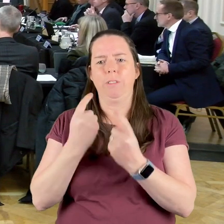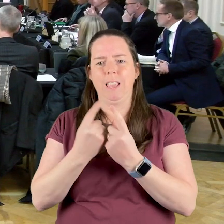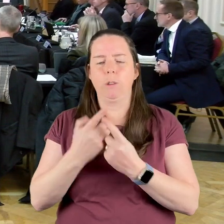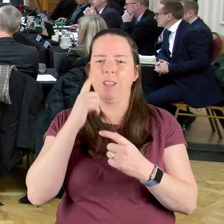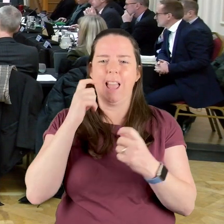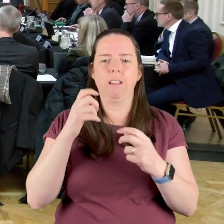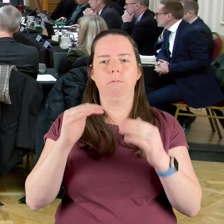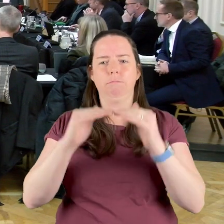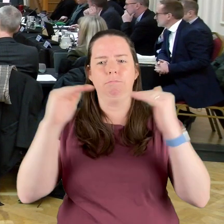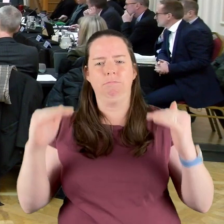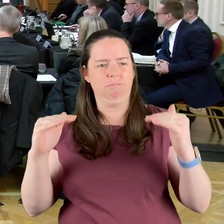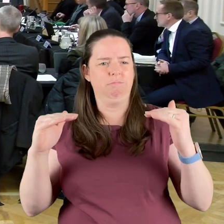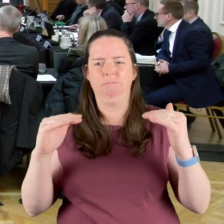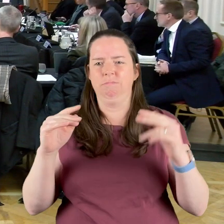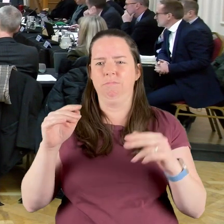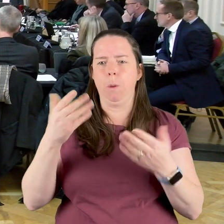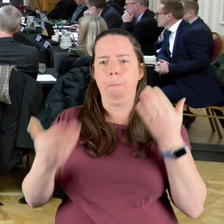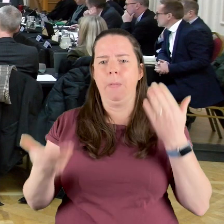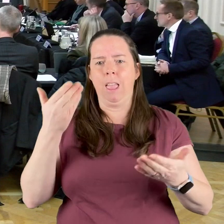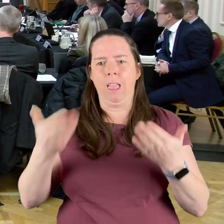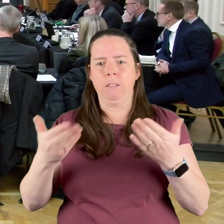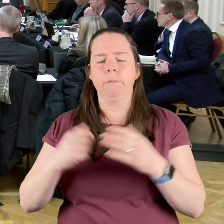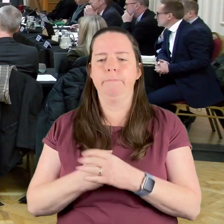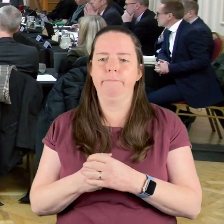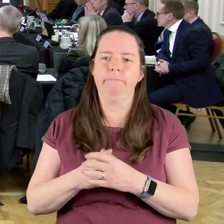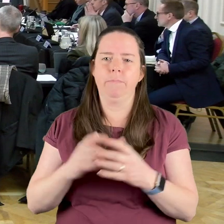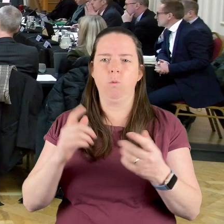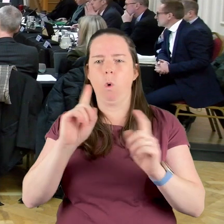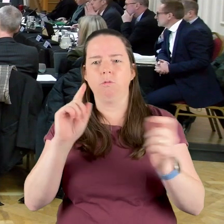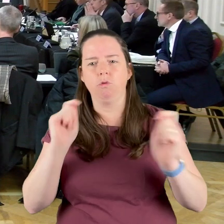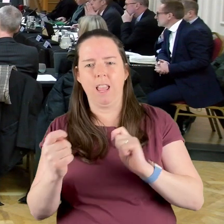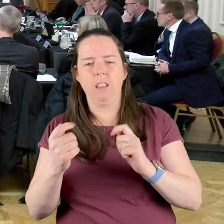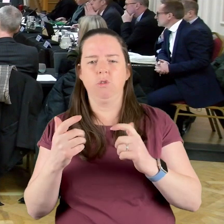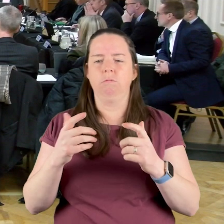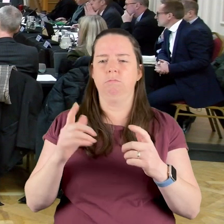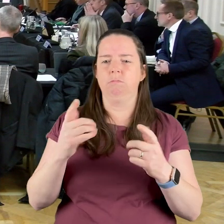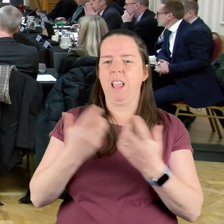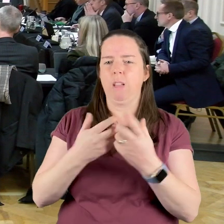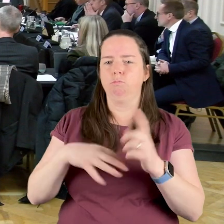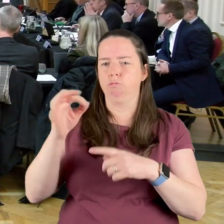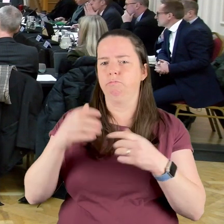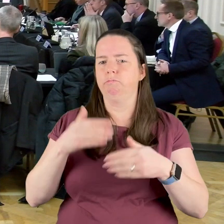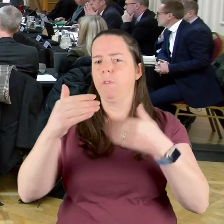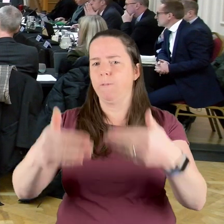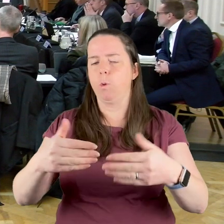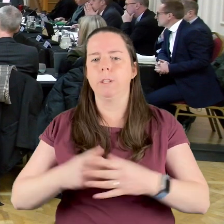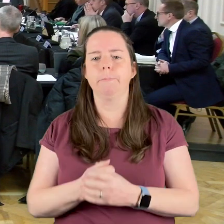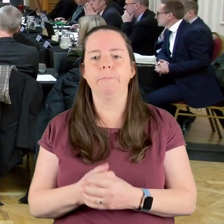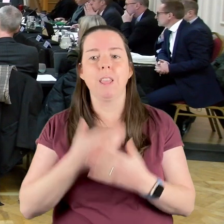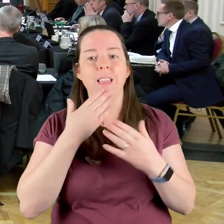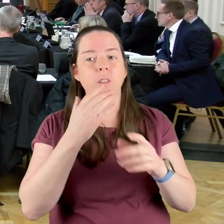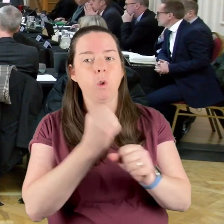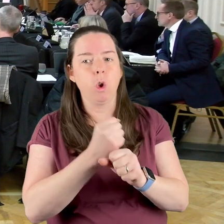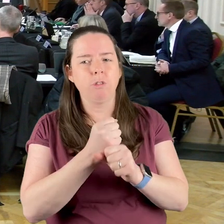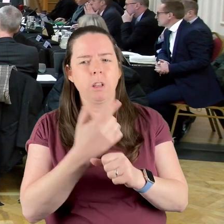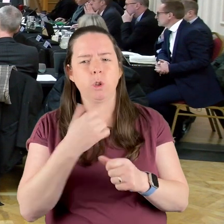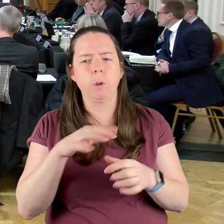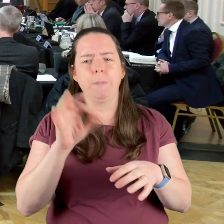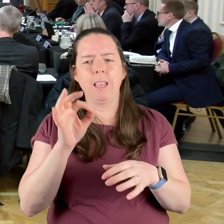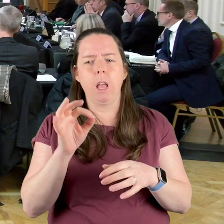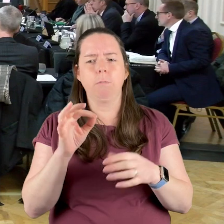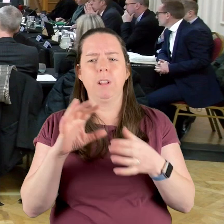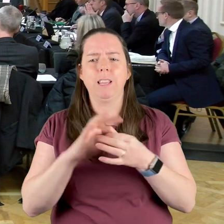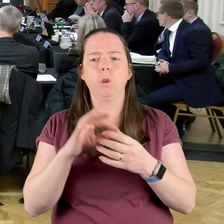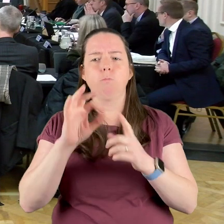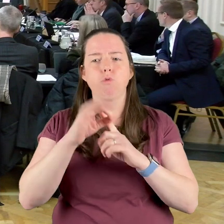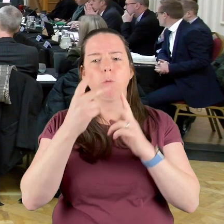life, the way we do things, we can always benchmark ourselves against what has changed and how well we are doing going forward. Thank you.